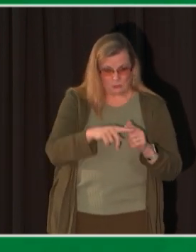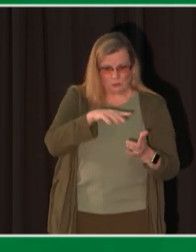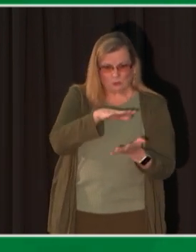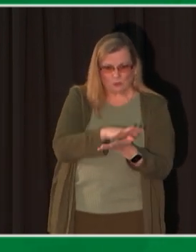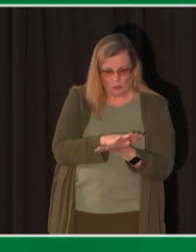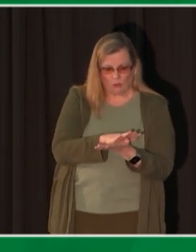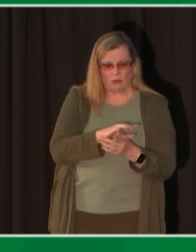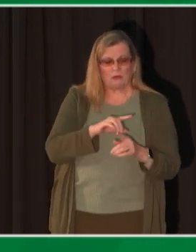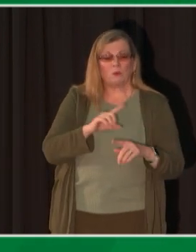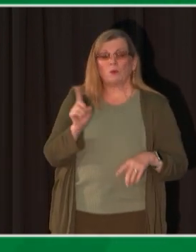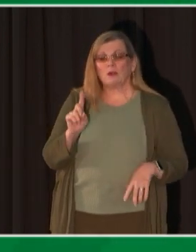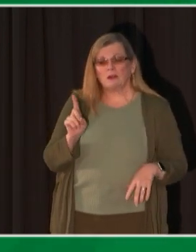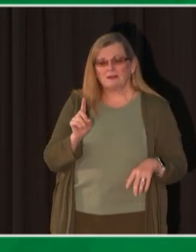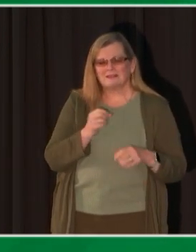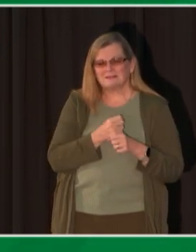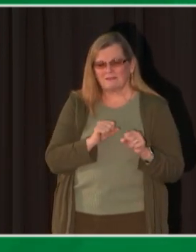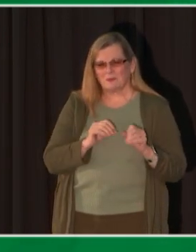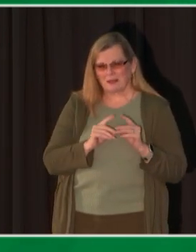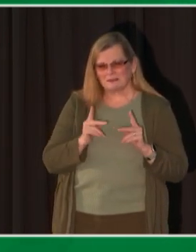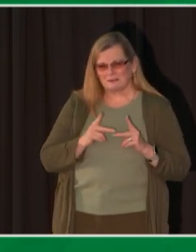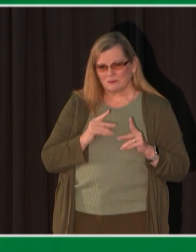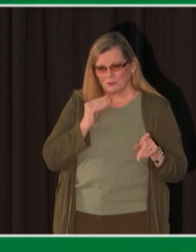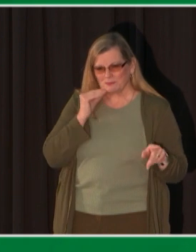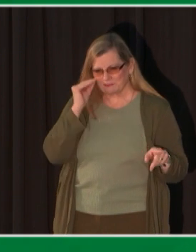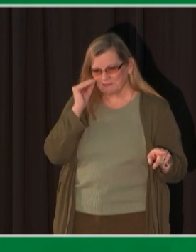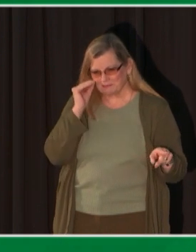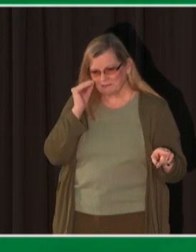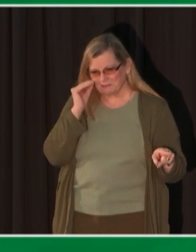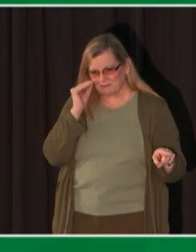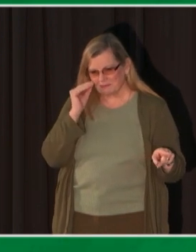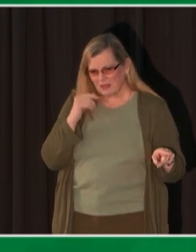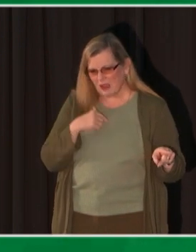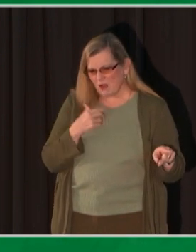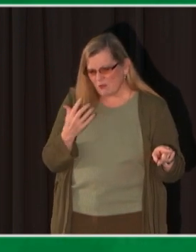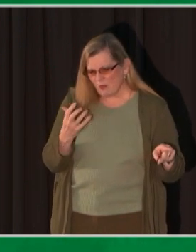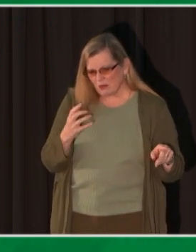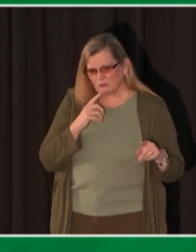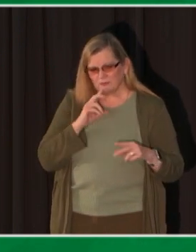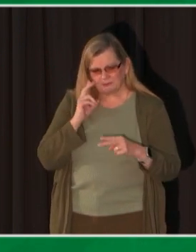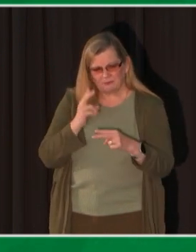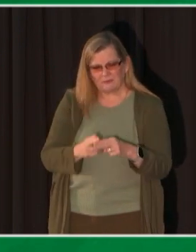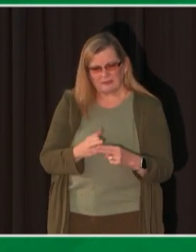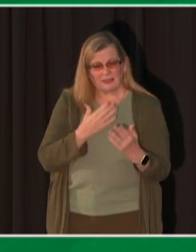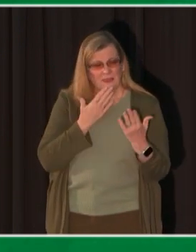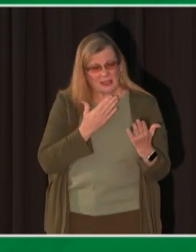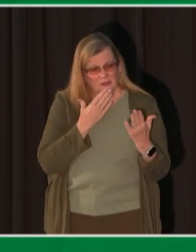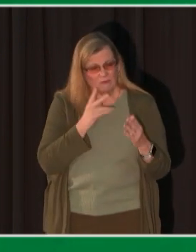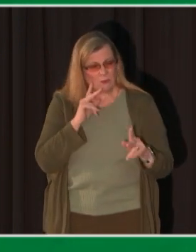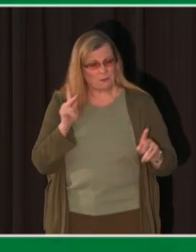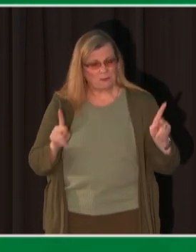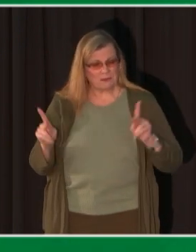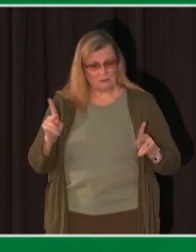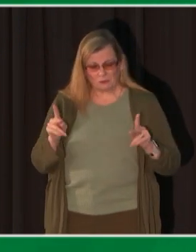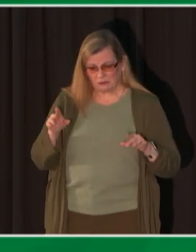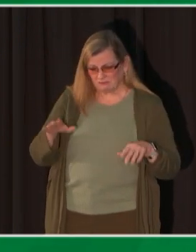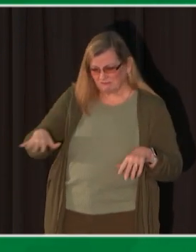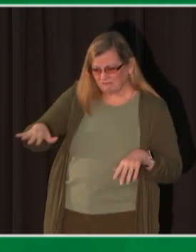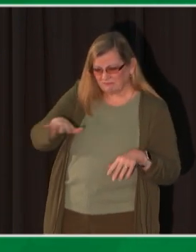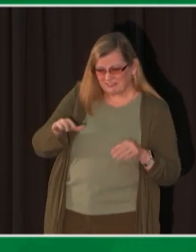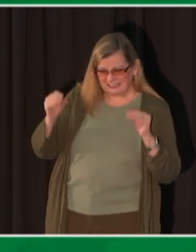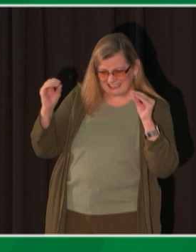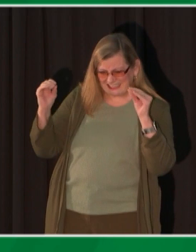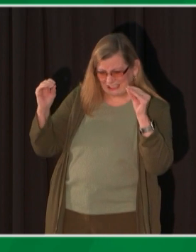I want to say thank you, and I know I speak for all of us, to educators who have adjusted and adjusted very